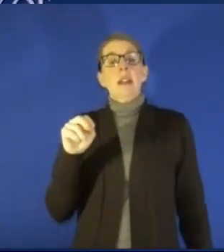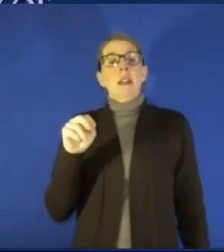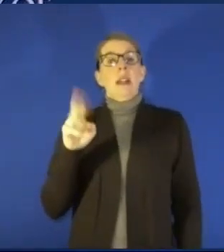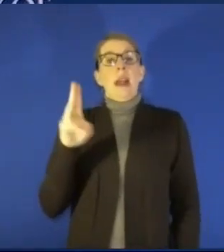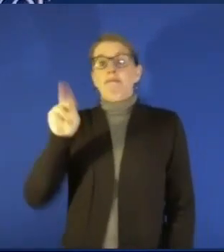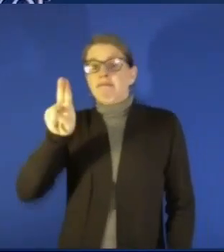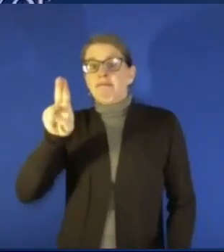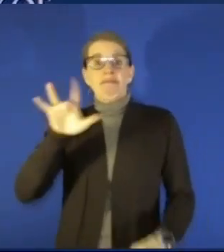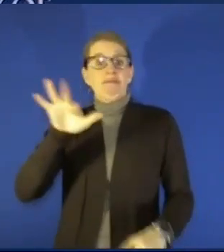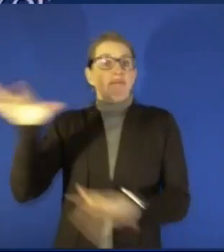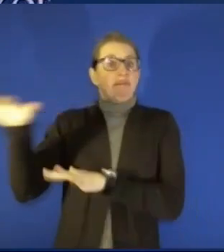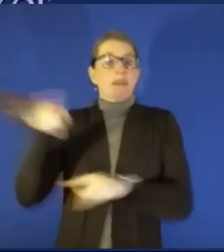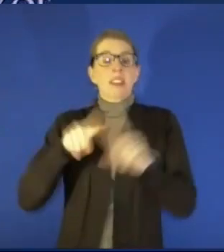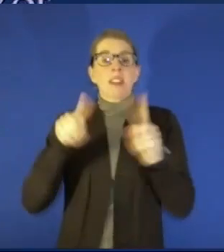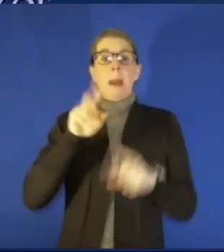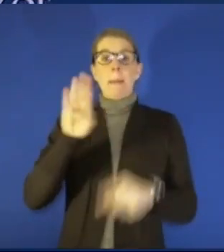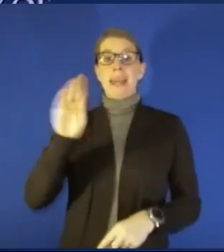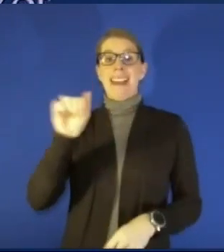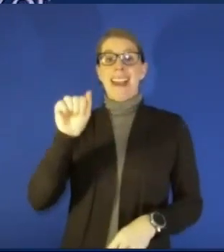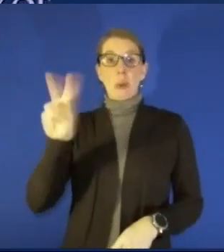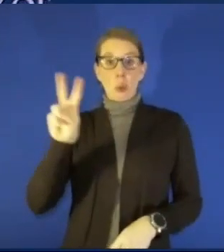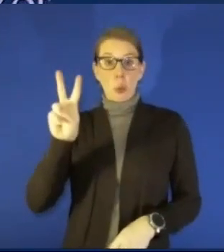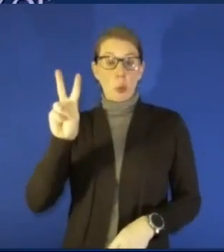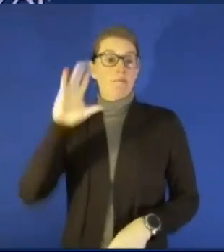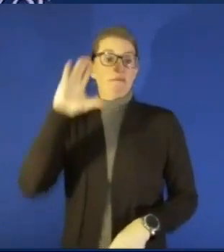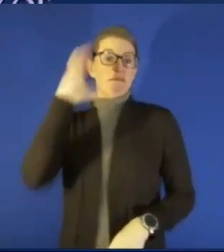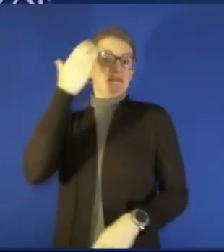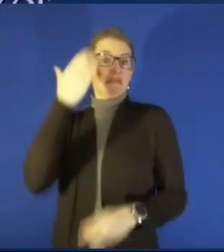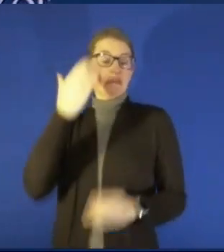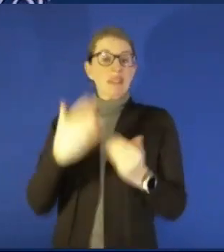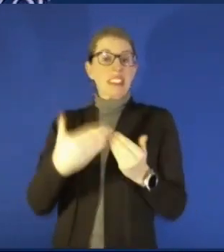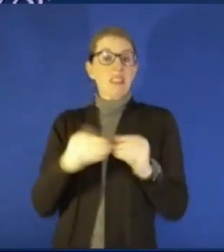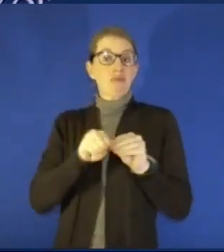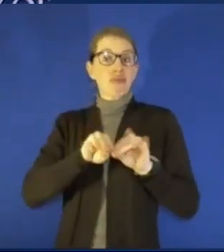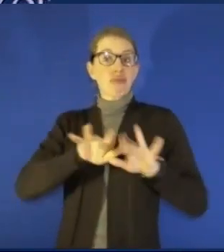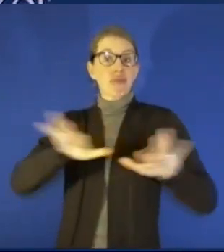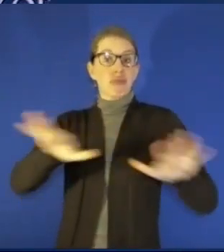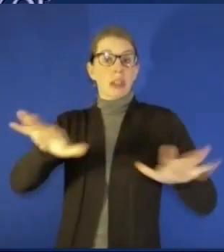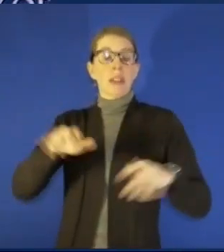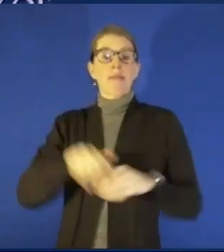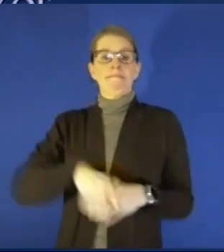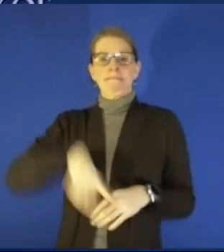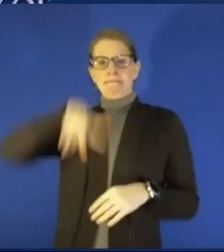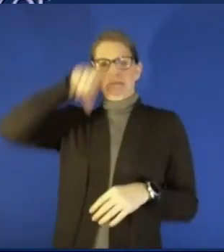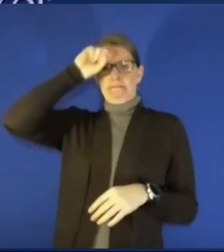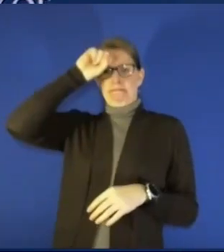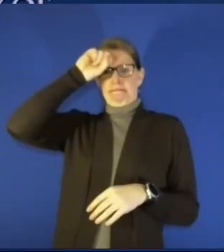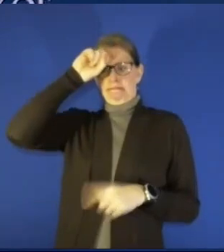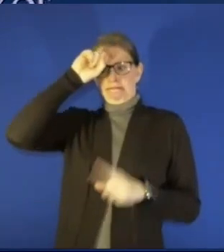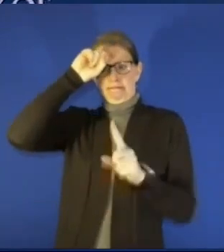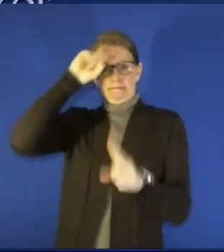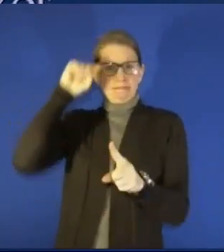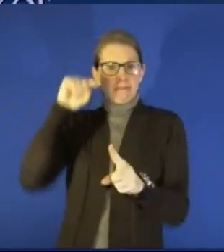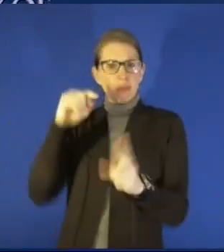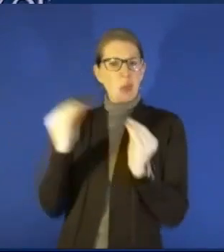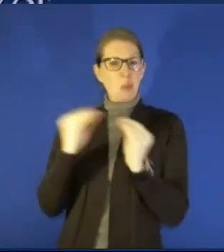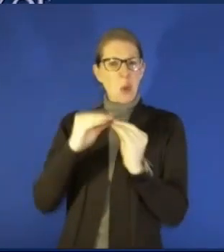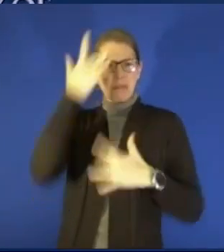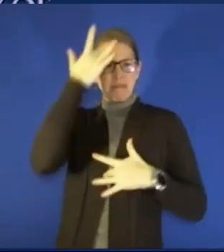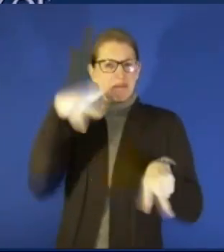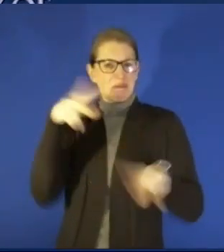the BA2 one appears to be a little bit more transmissible. There's questions about whether or not it does make you more ill. You may have a higher